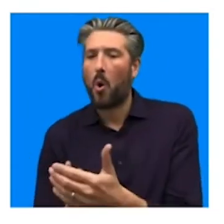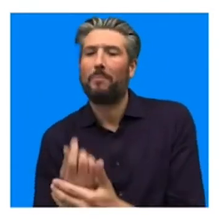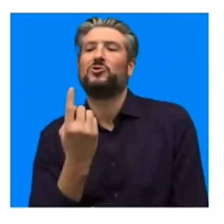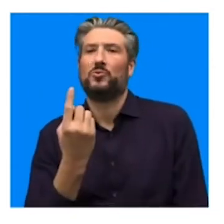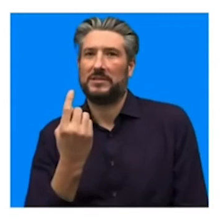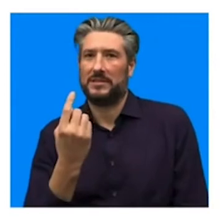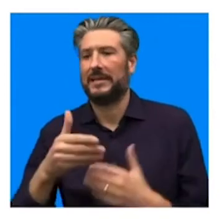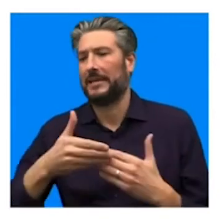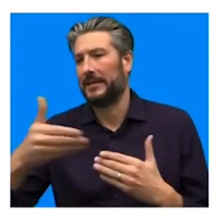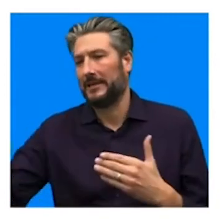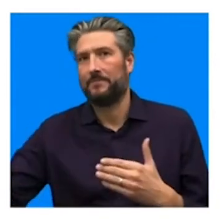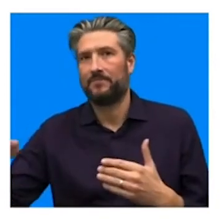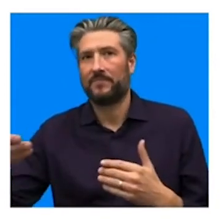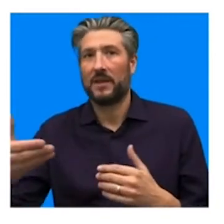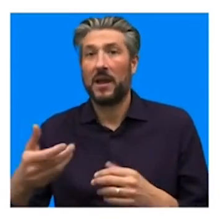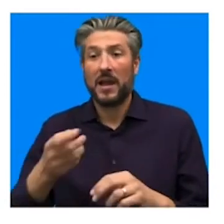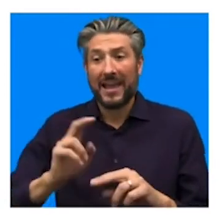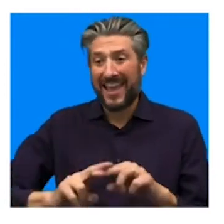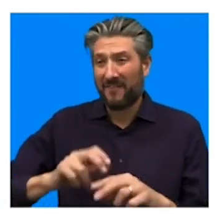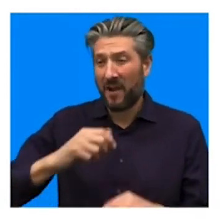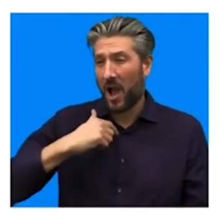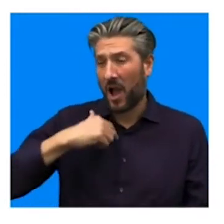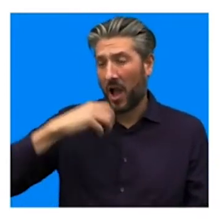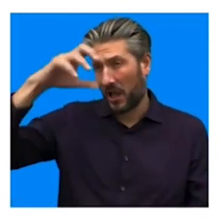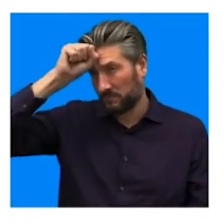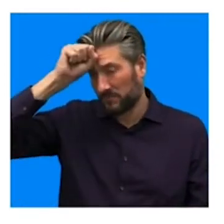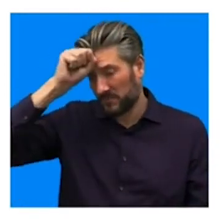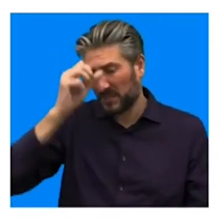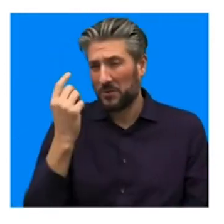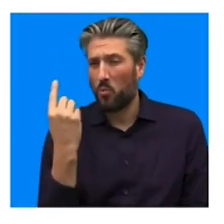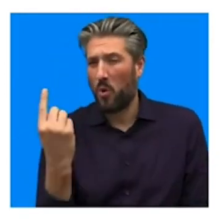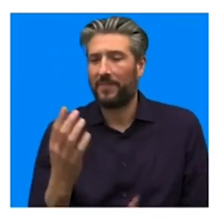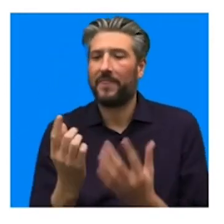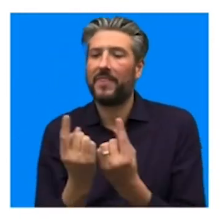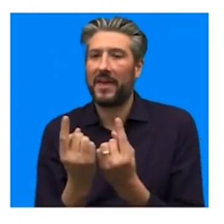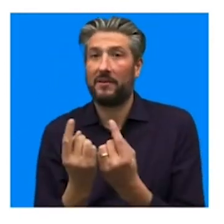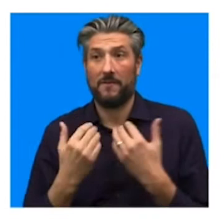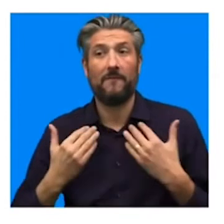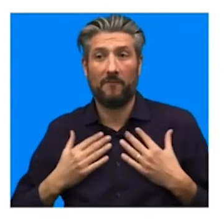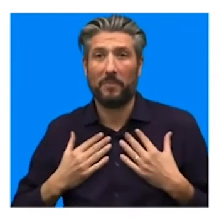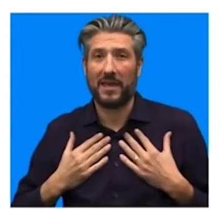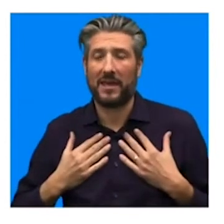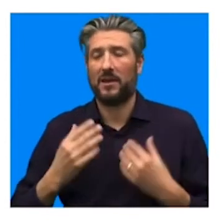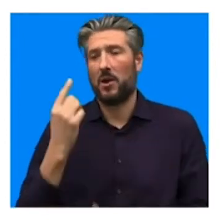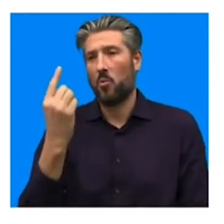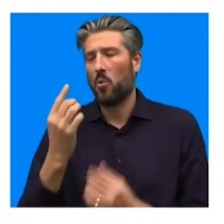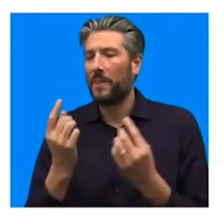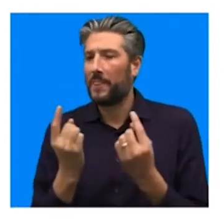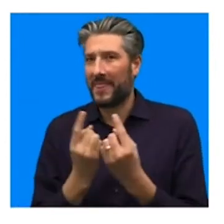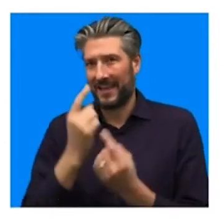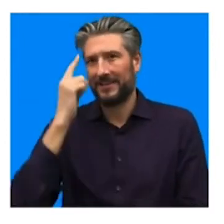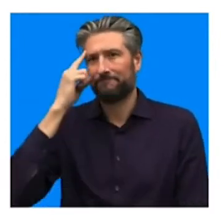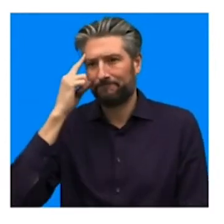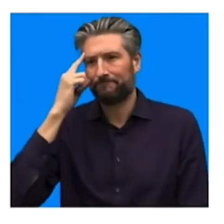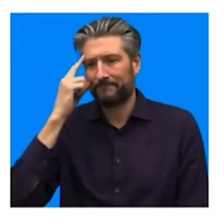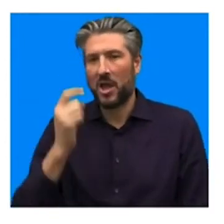And so if there's any big takeaway, I think it is, at least for me, that we've got a bigger opportunity